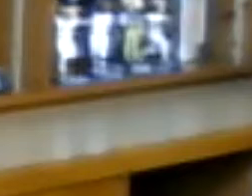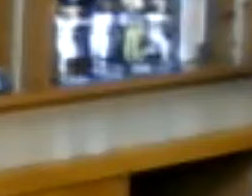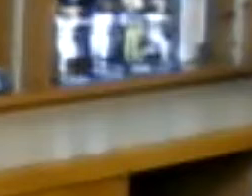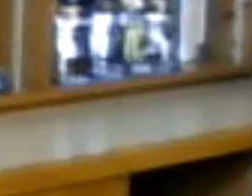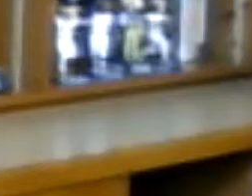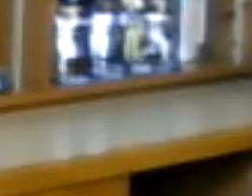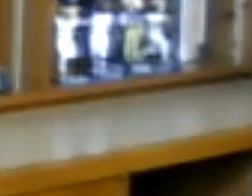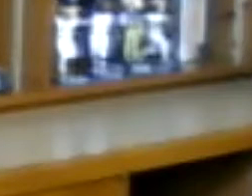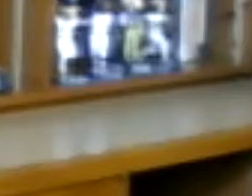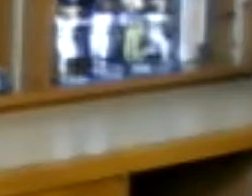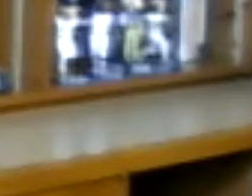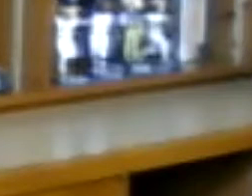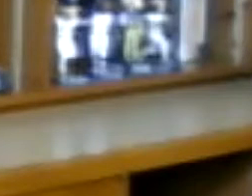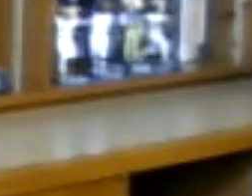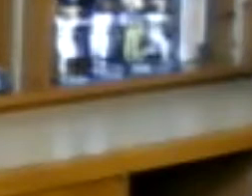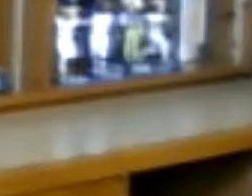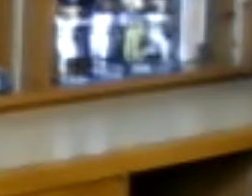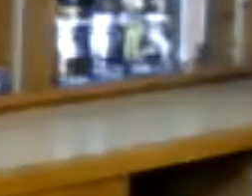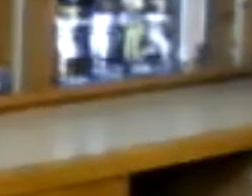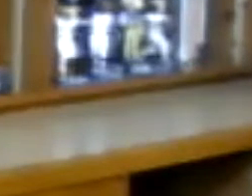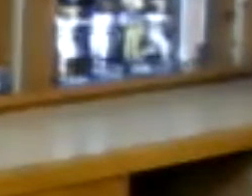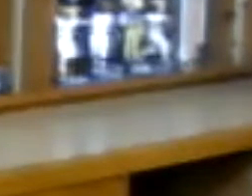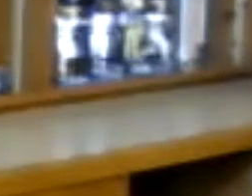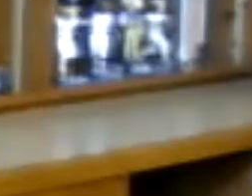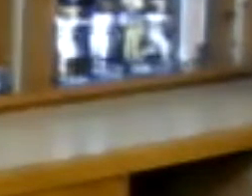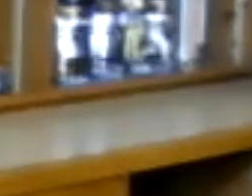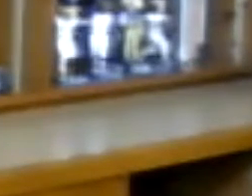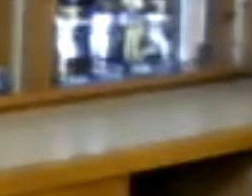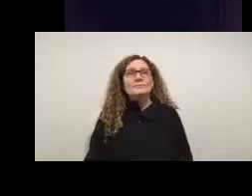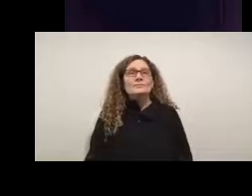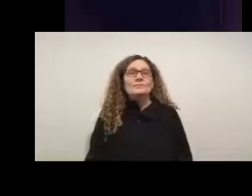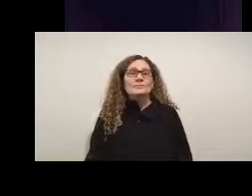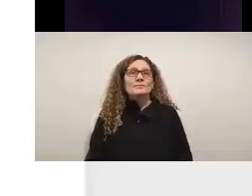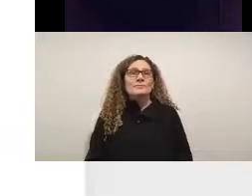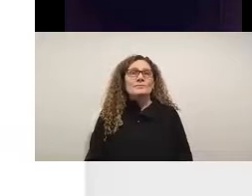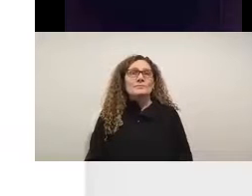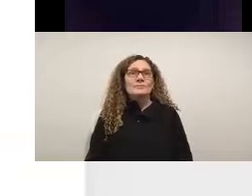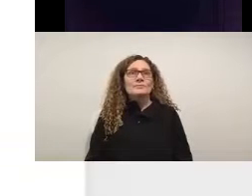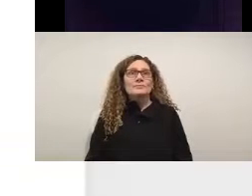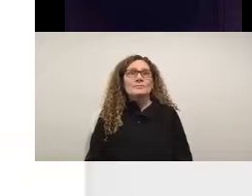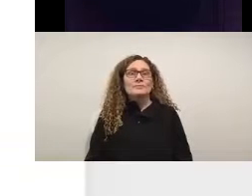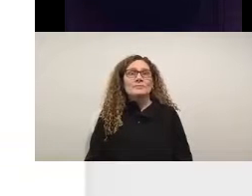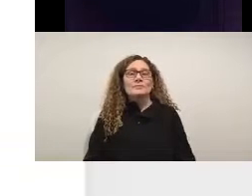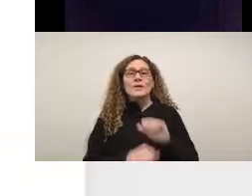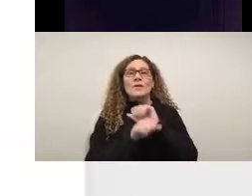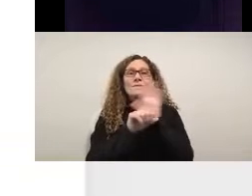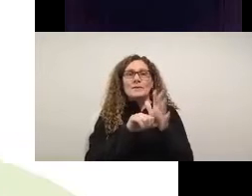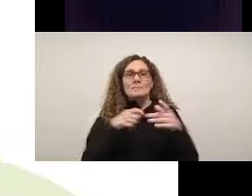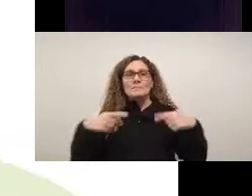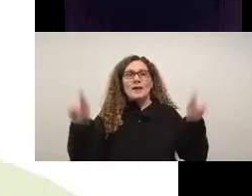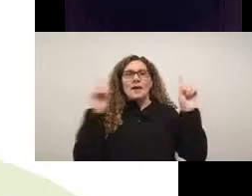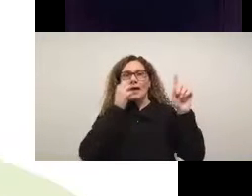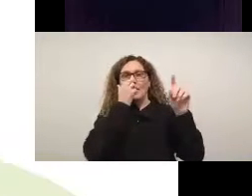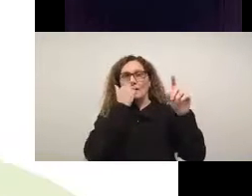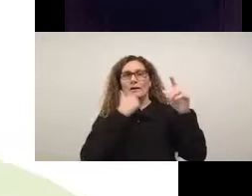COVID-19 gating metrics for this week. We've now dropped from the extreme to high transmission category for COVID-19 cases per